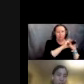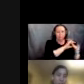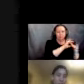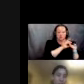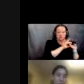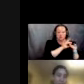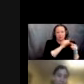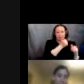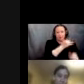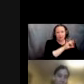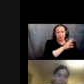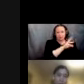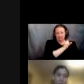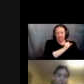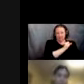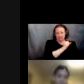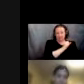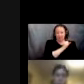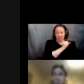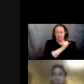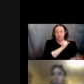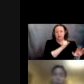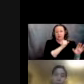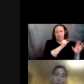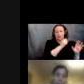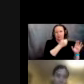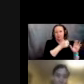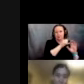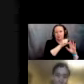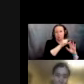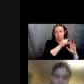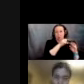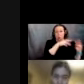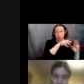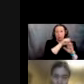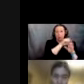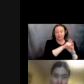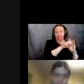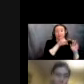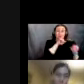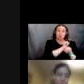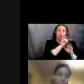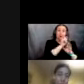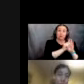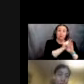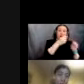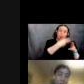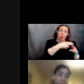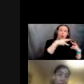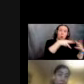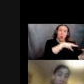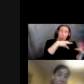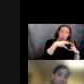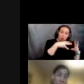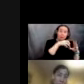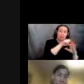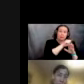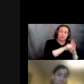1860s, it was a bunch of warring states, literally called the Warring States period. And so John had a